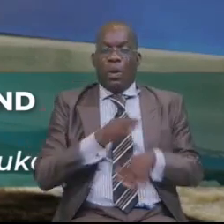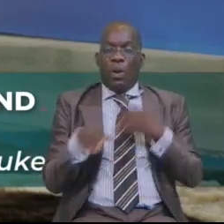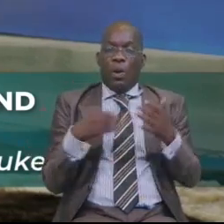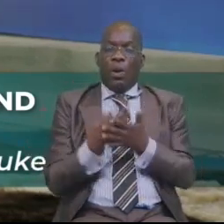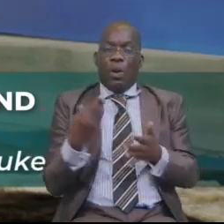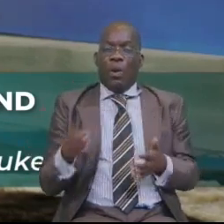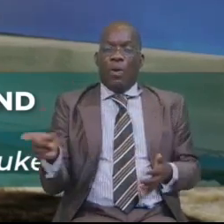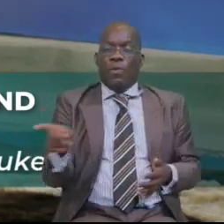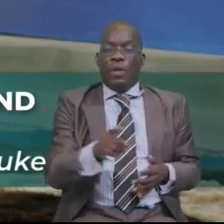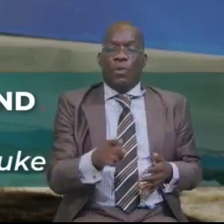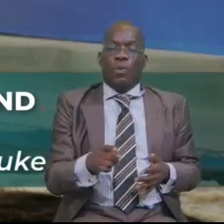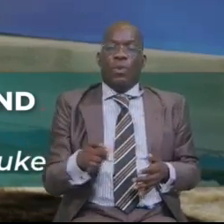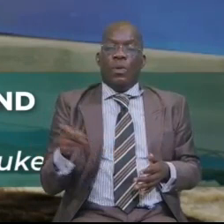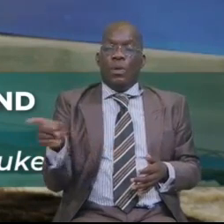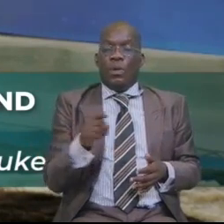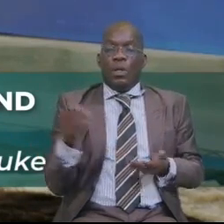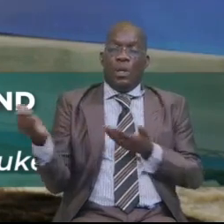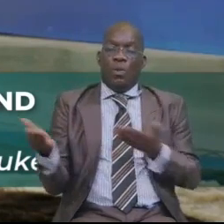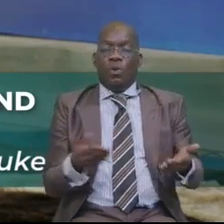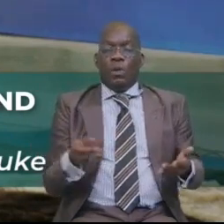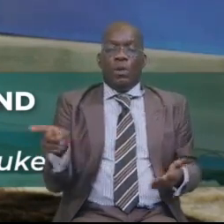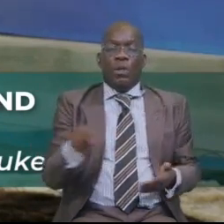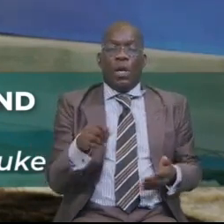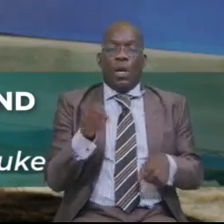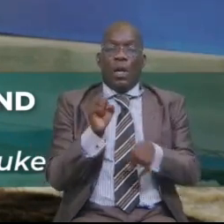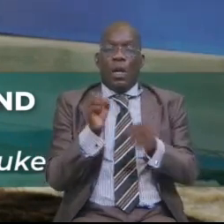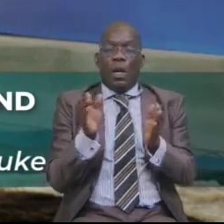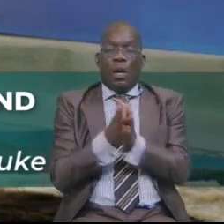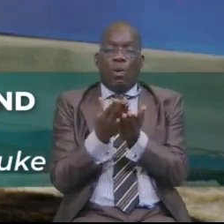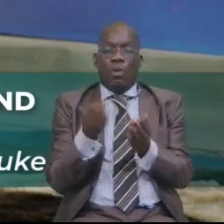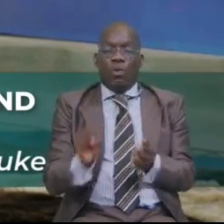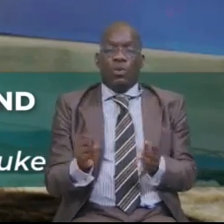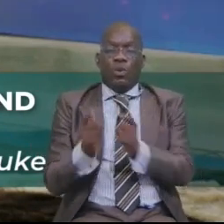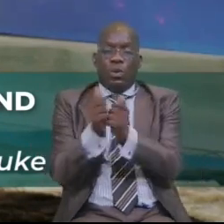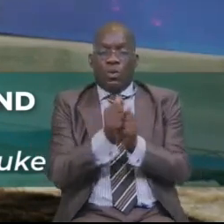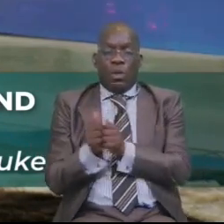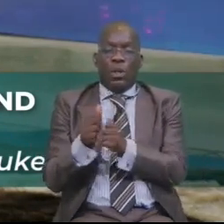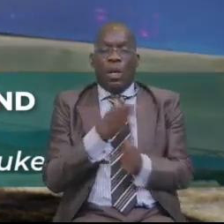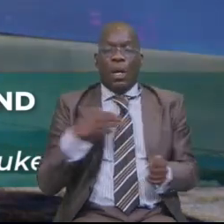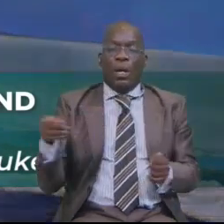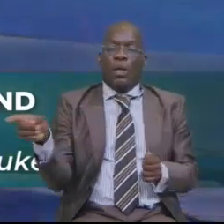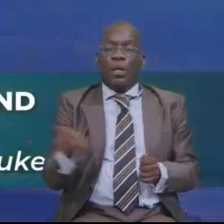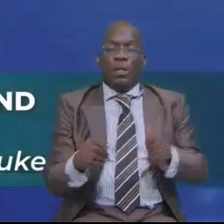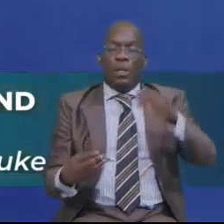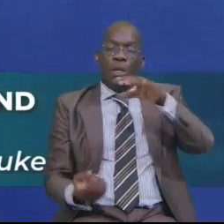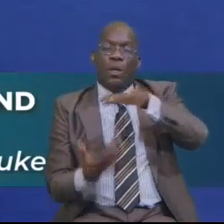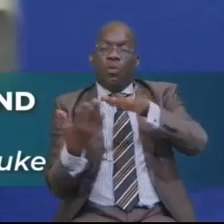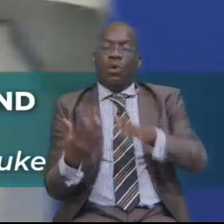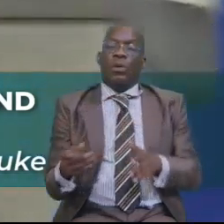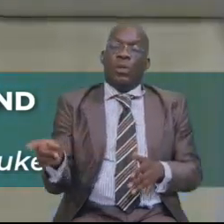they brought their books together and they bunch them. They didn't transfer